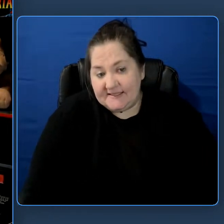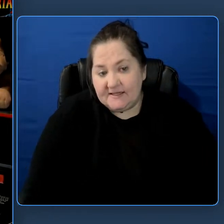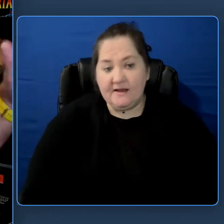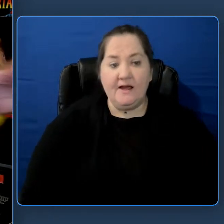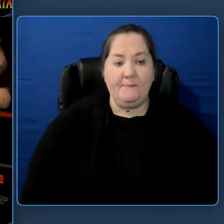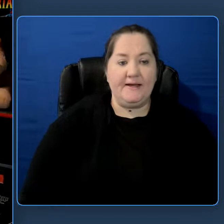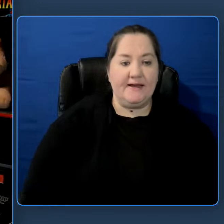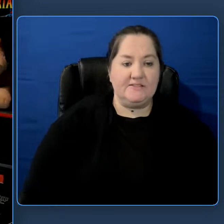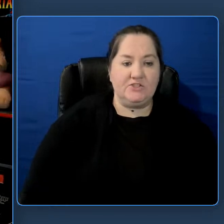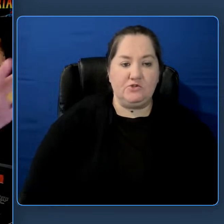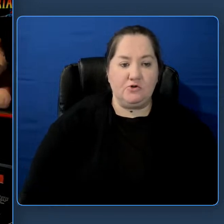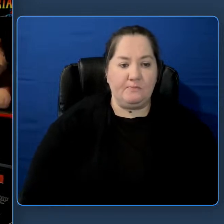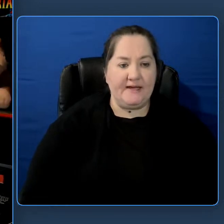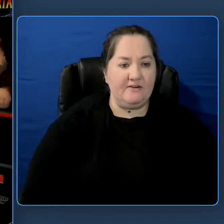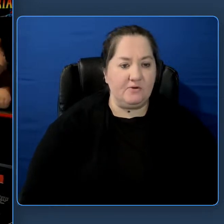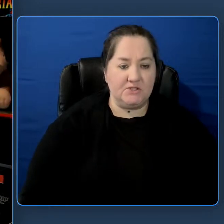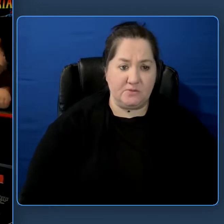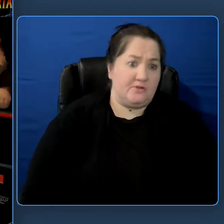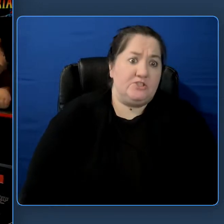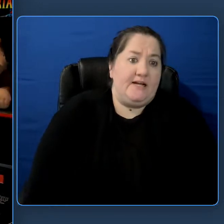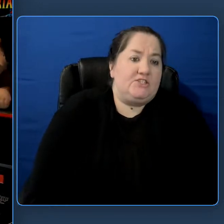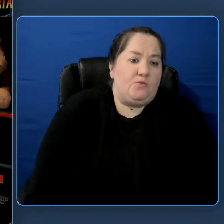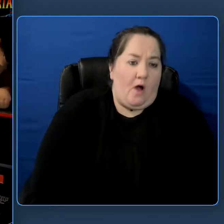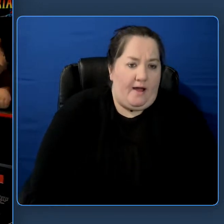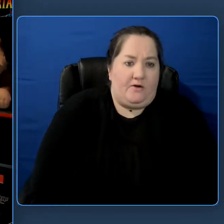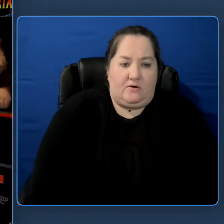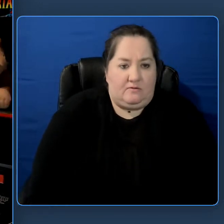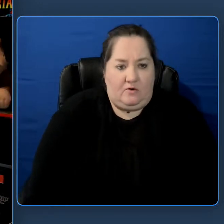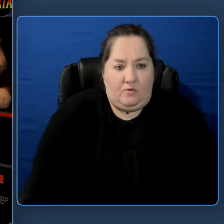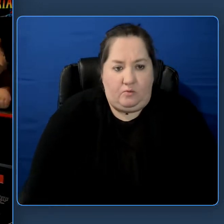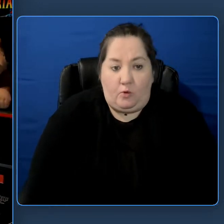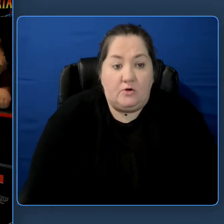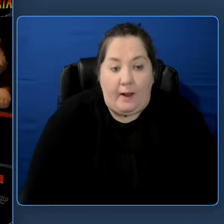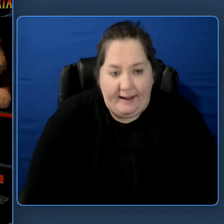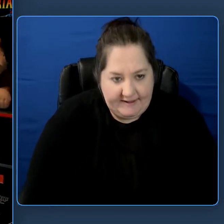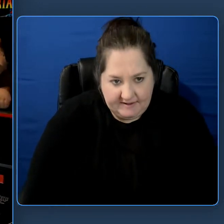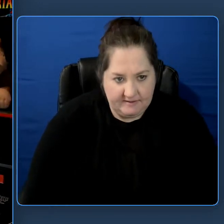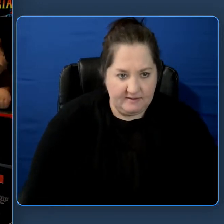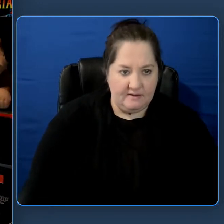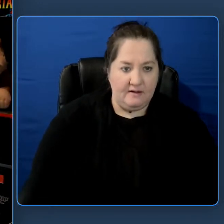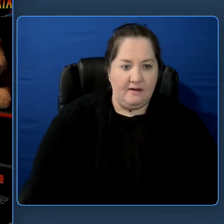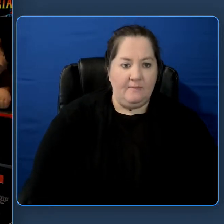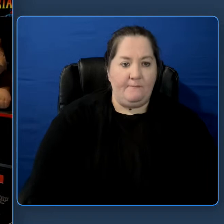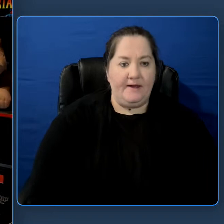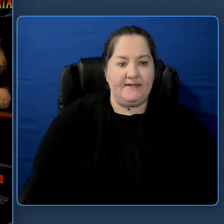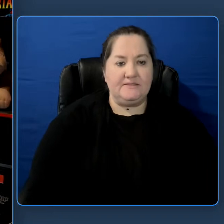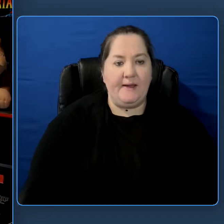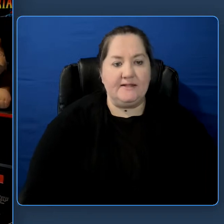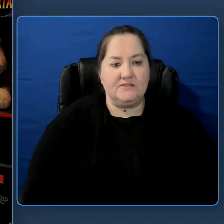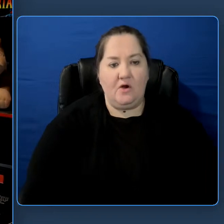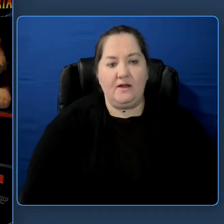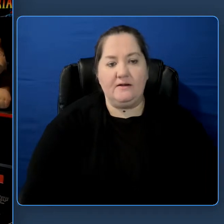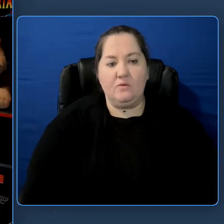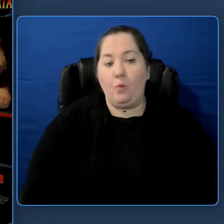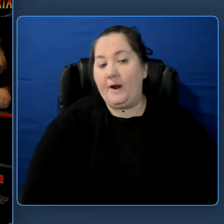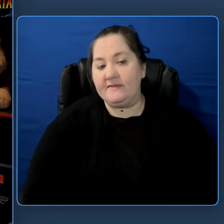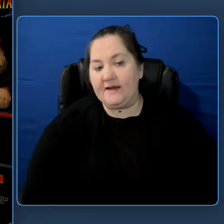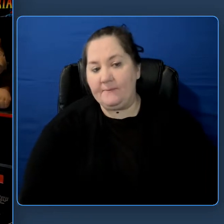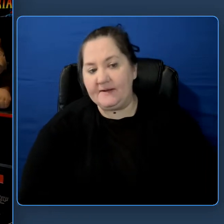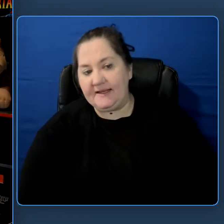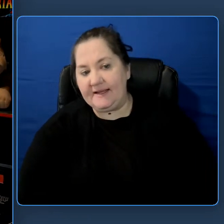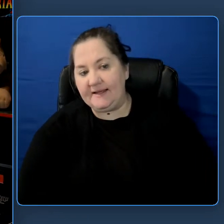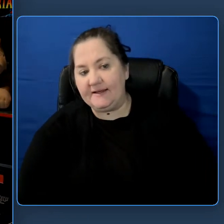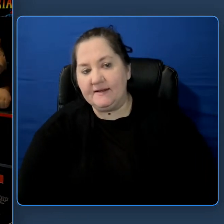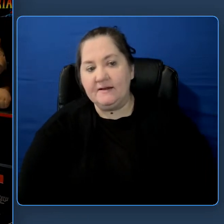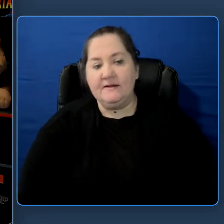is easy because you're picking from interpreters nationwide or worldwide. But it depends on where